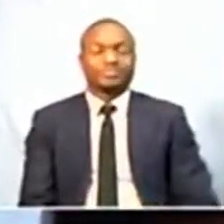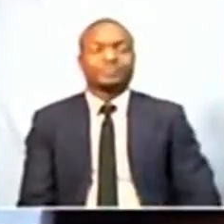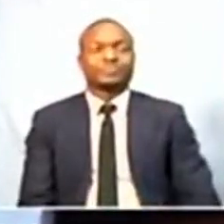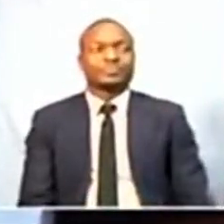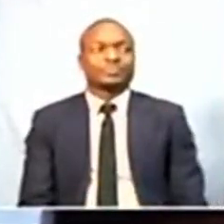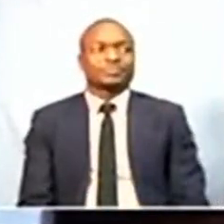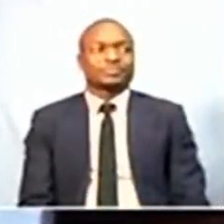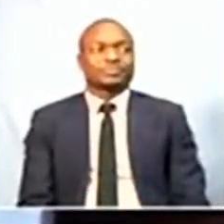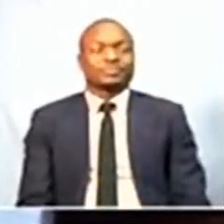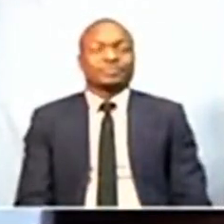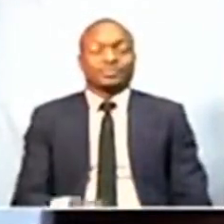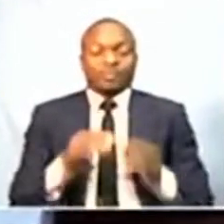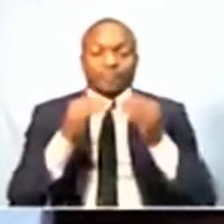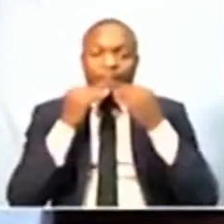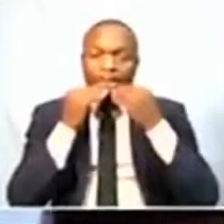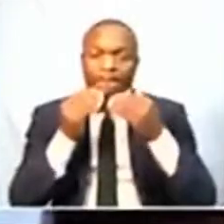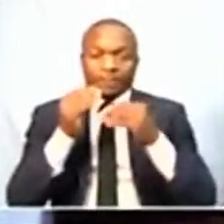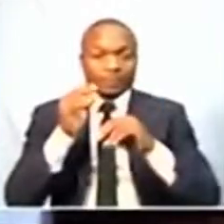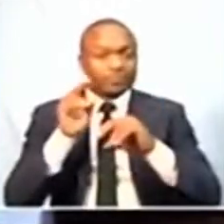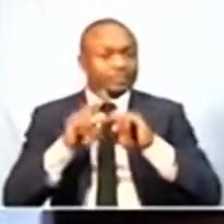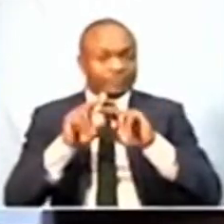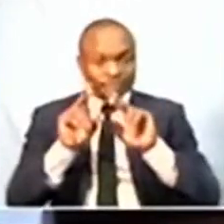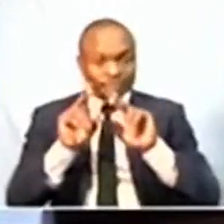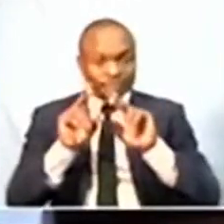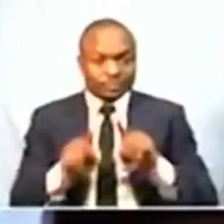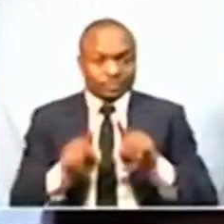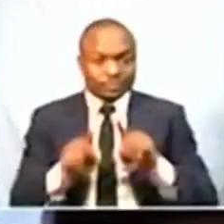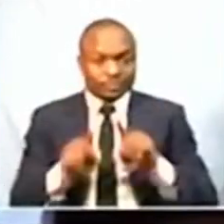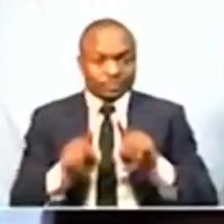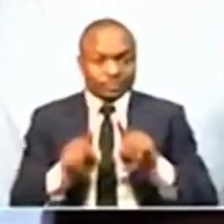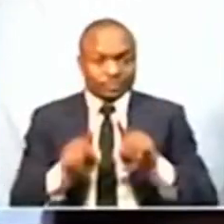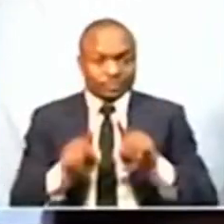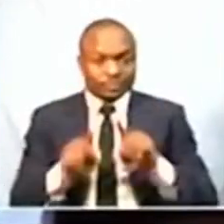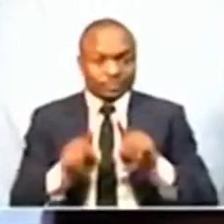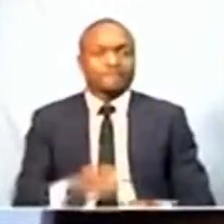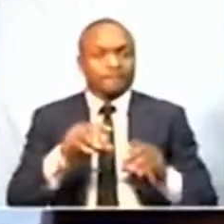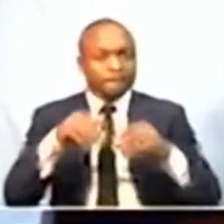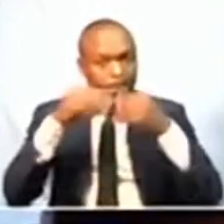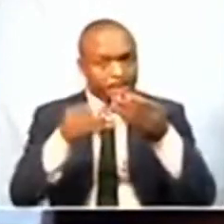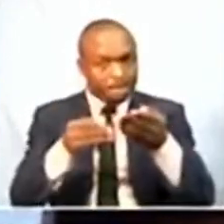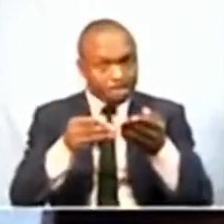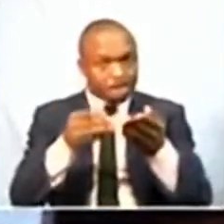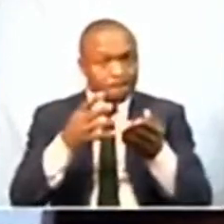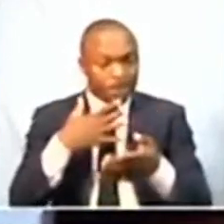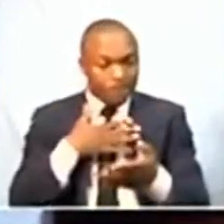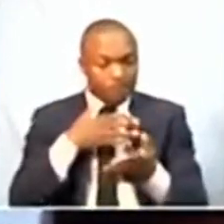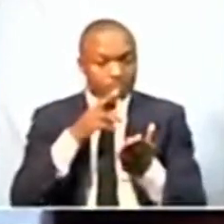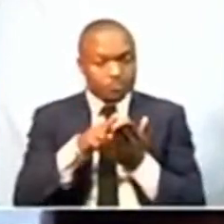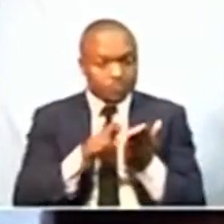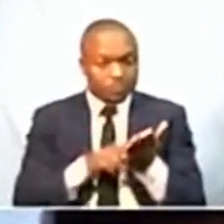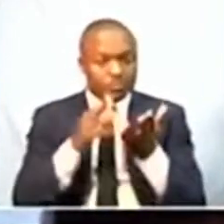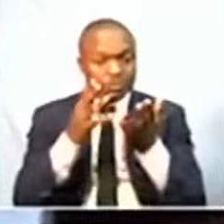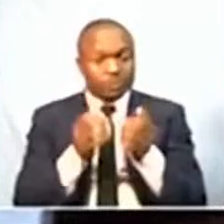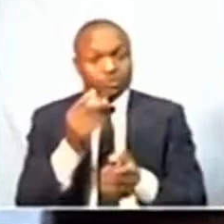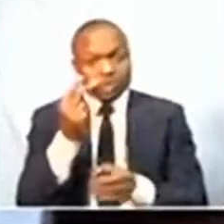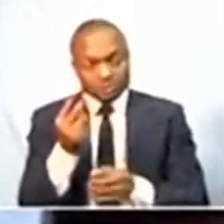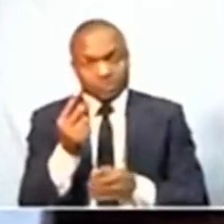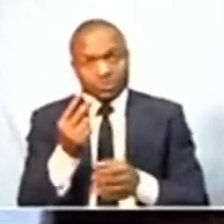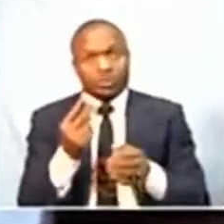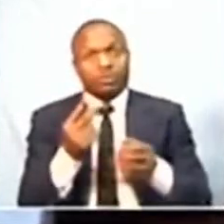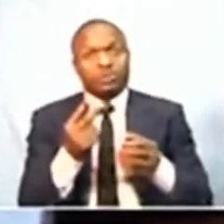You may proceed. Thank you, Chair. Maybe, Chair, before I make my submission, I would want two documents that should